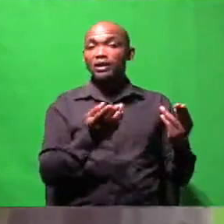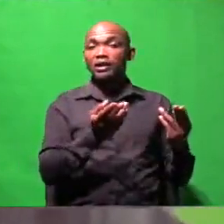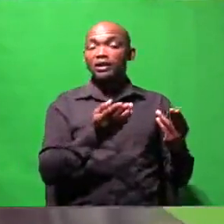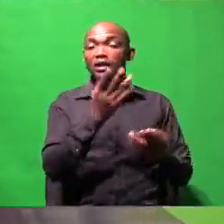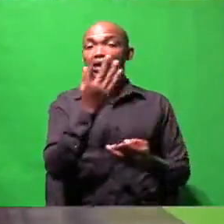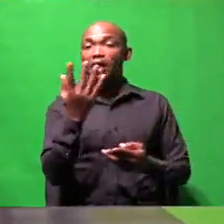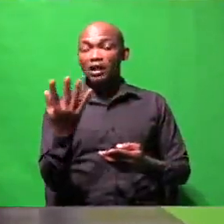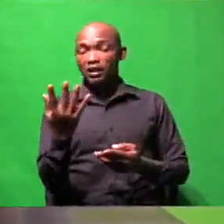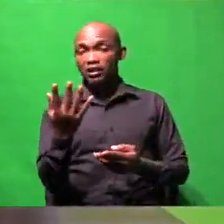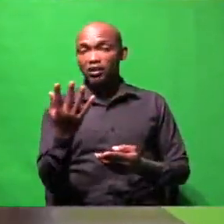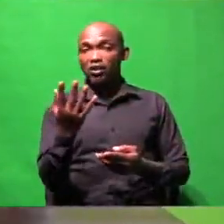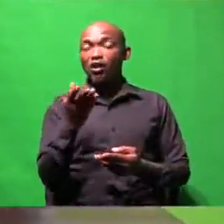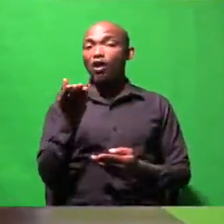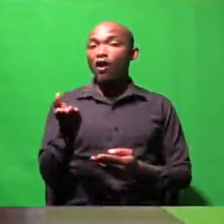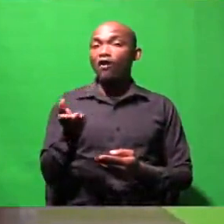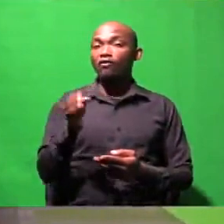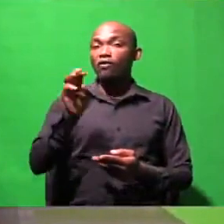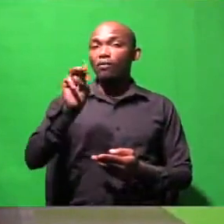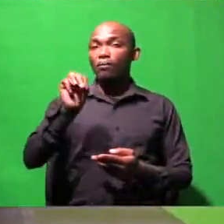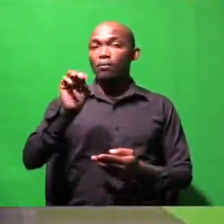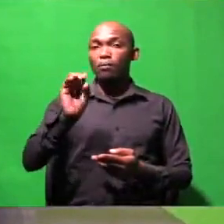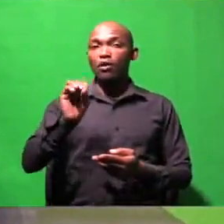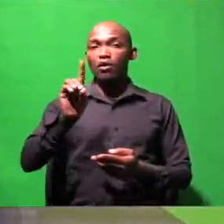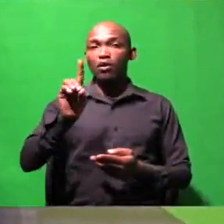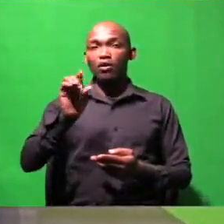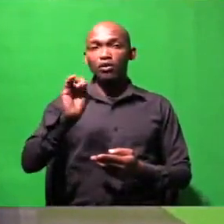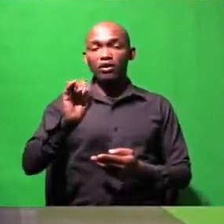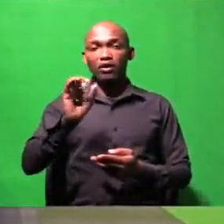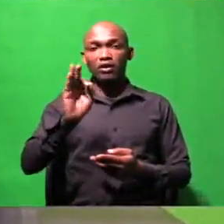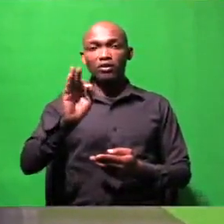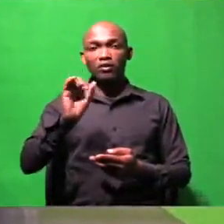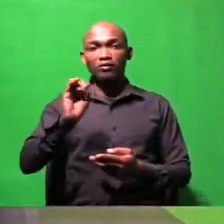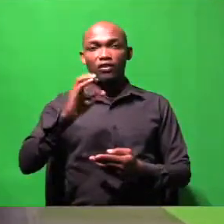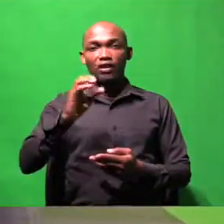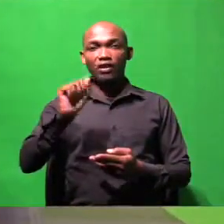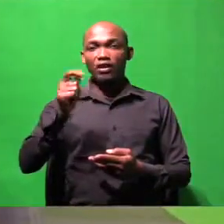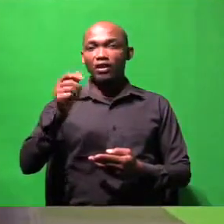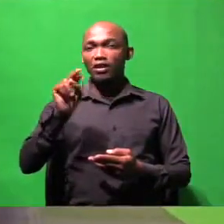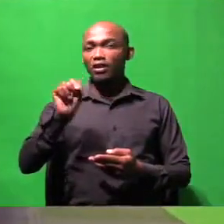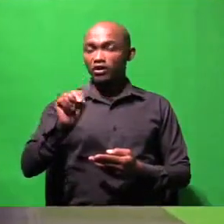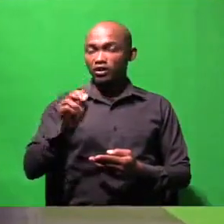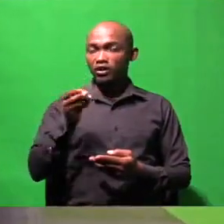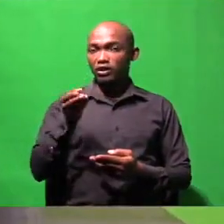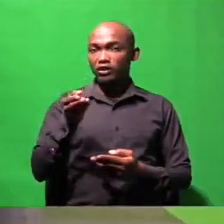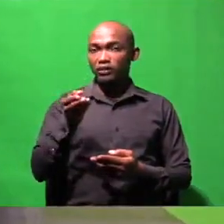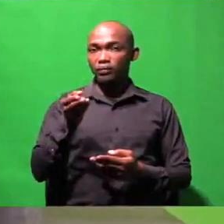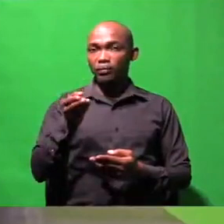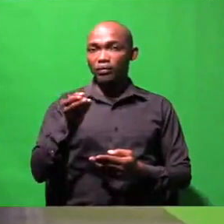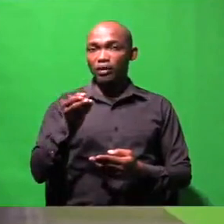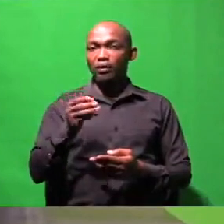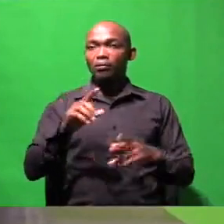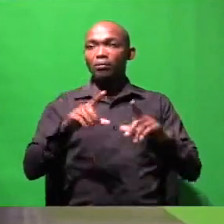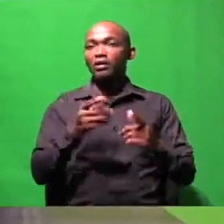where this modification correct. The first one says matter is